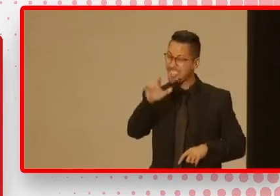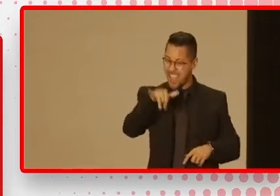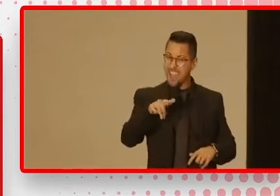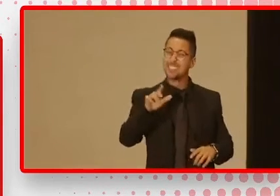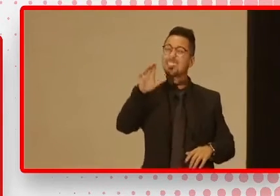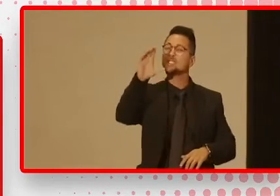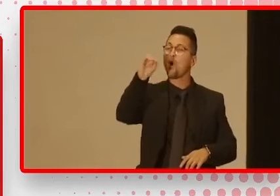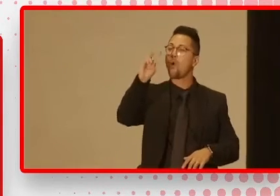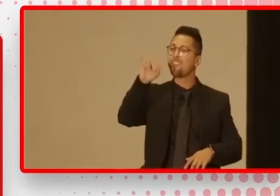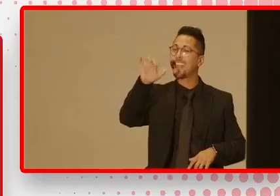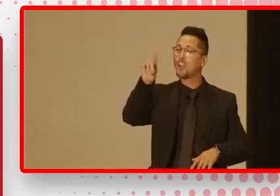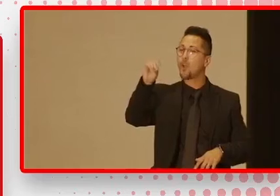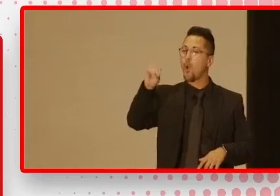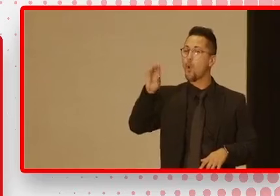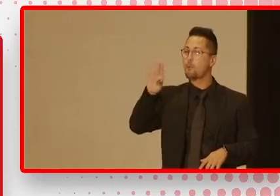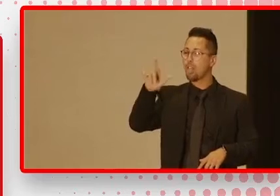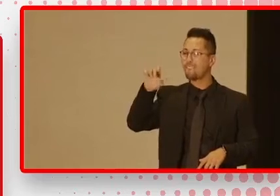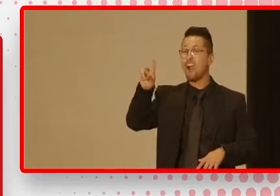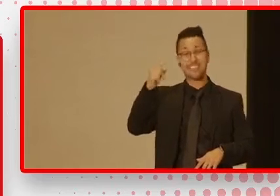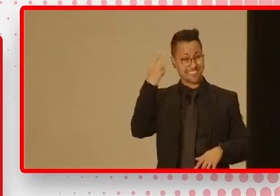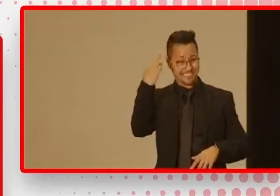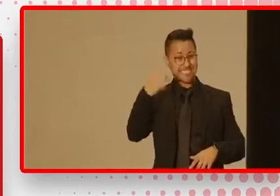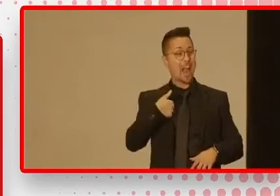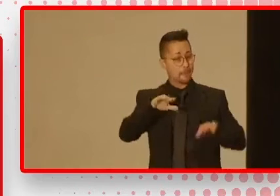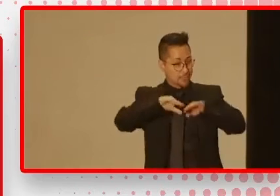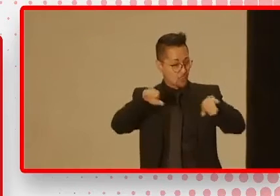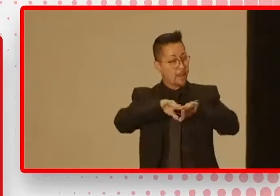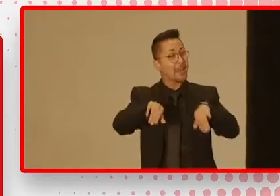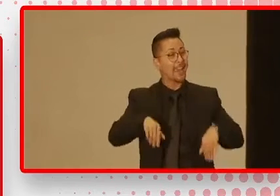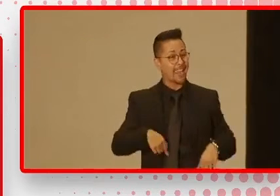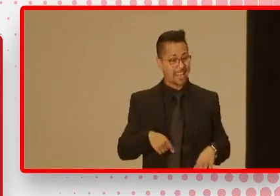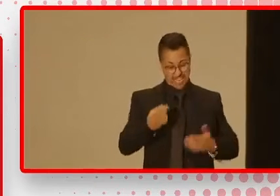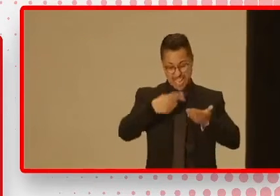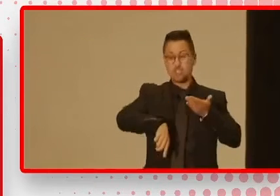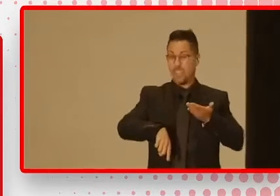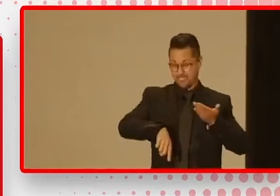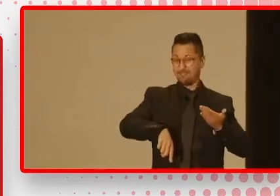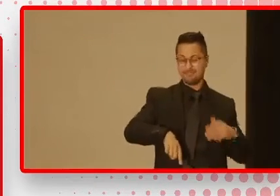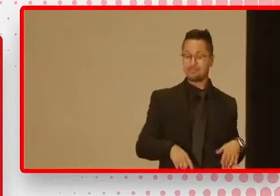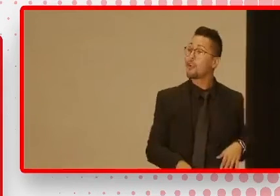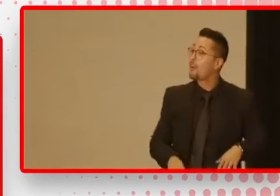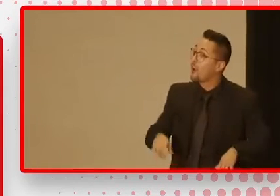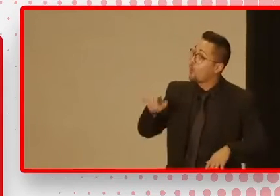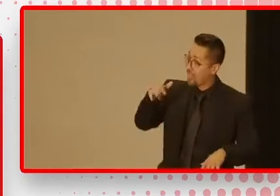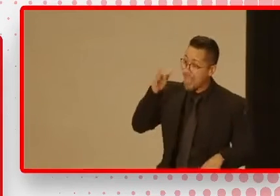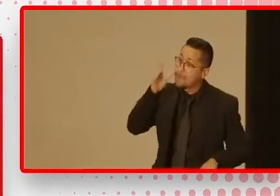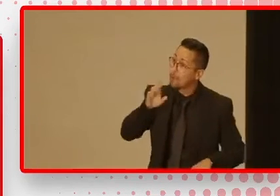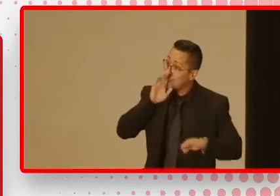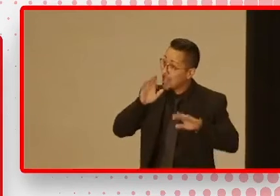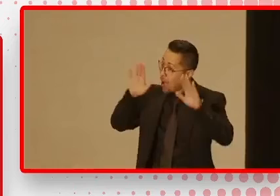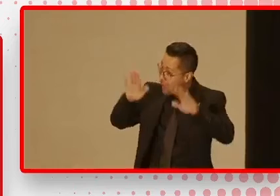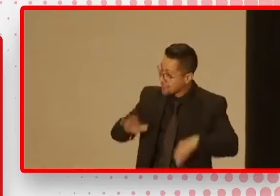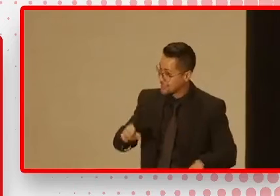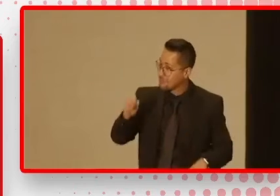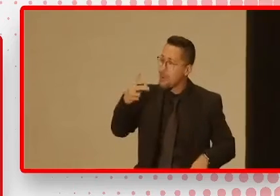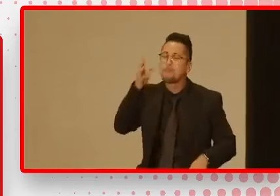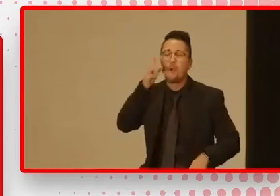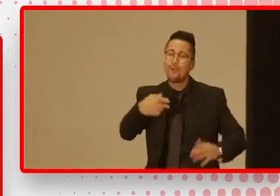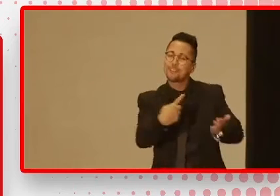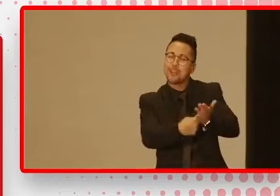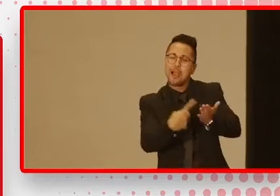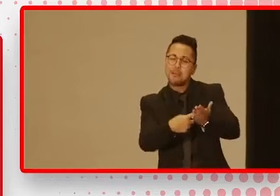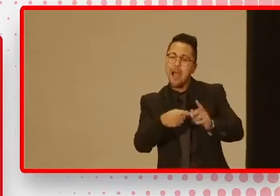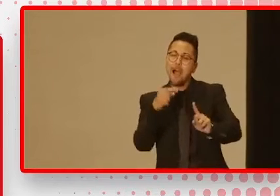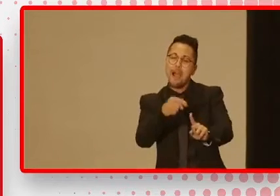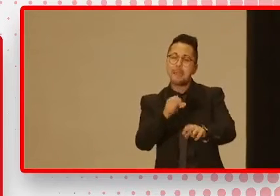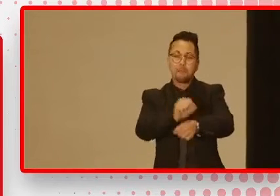Yeah. Boulevard, because I'll be swimming a week from tomorrow. Well, that would be really awesome to go swimming, but Thank we're going to you. talk about employment